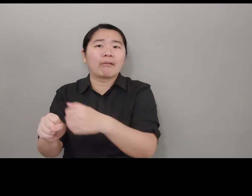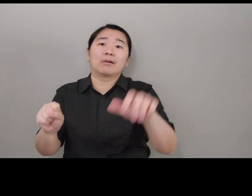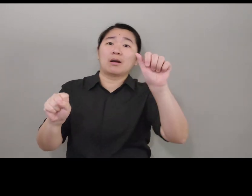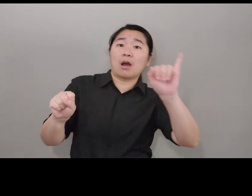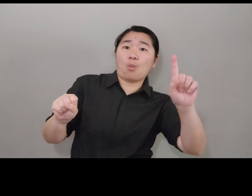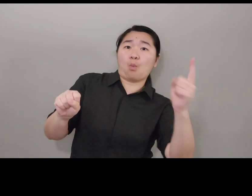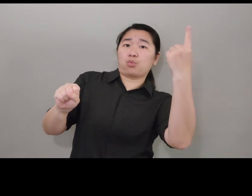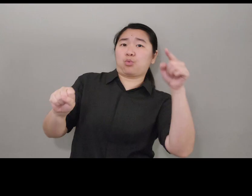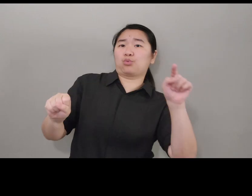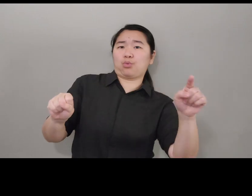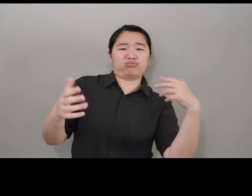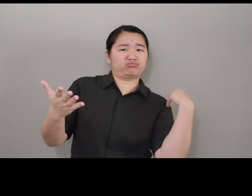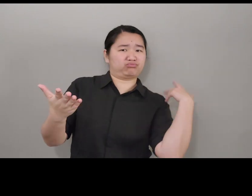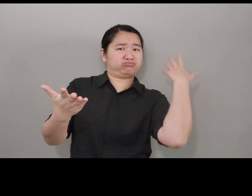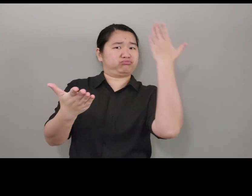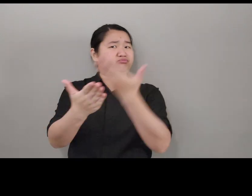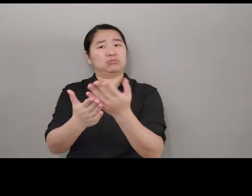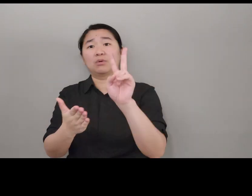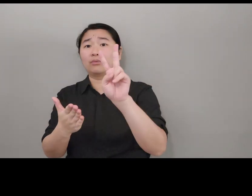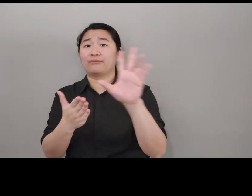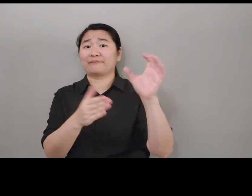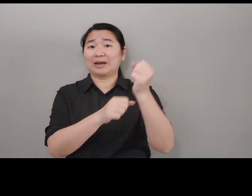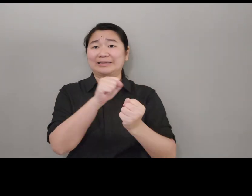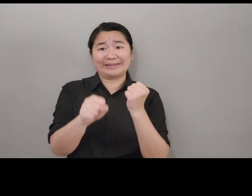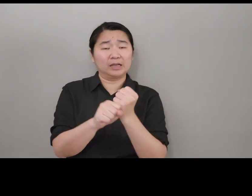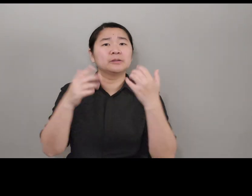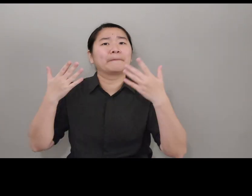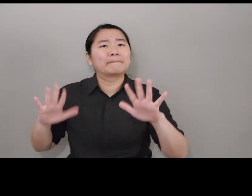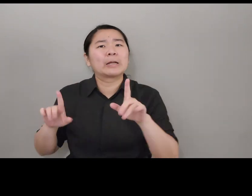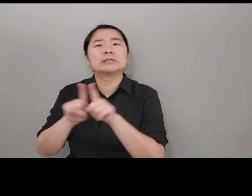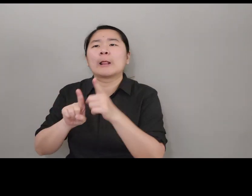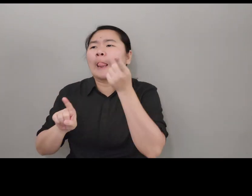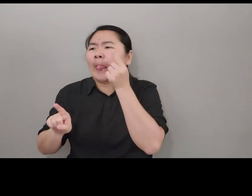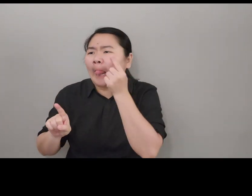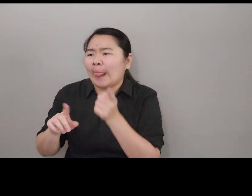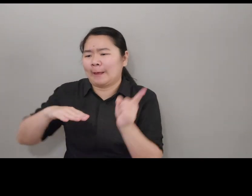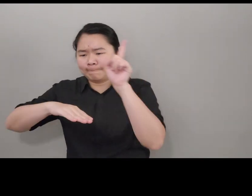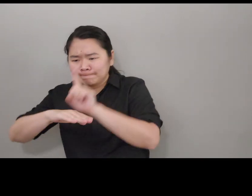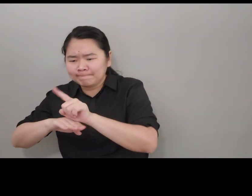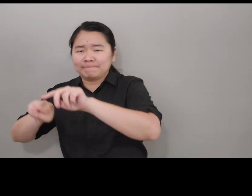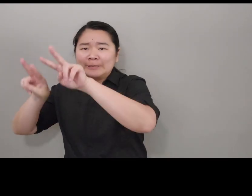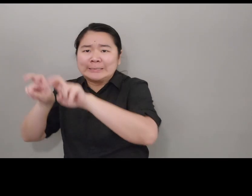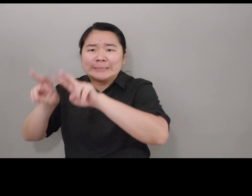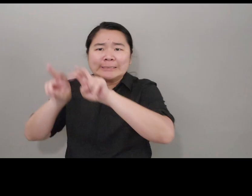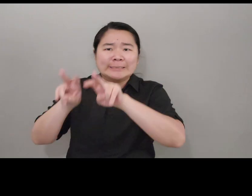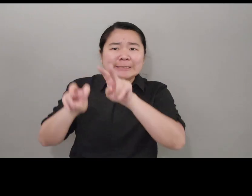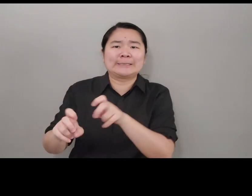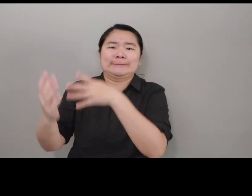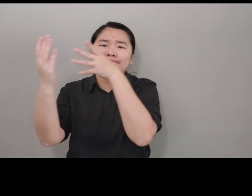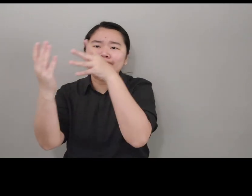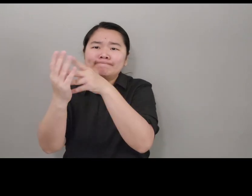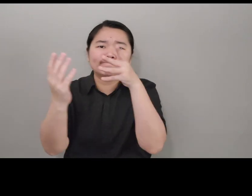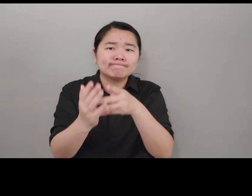working in the accessibility world has been about manual testing. I've been a major proponent for manual testing personally, and my organization,